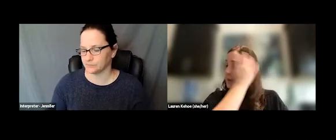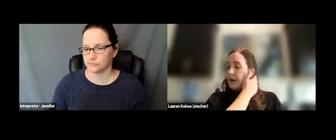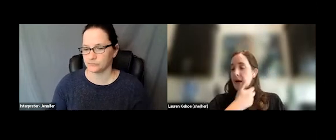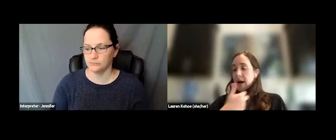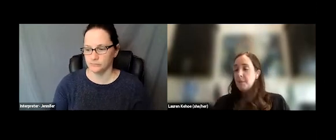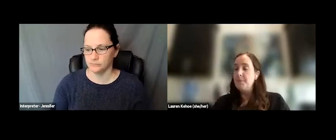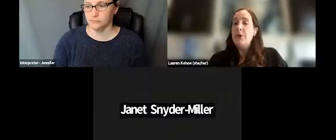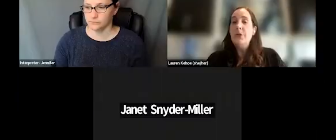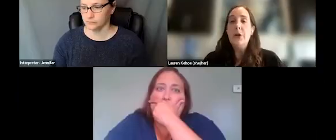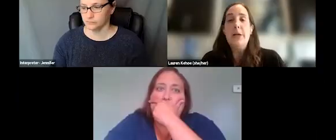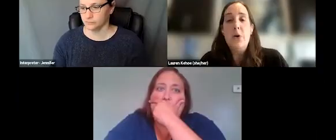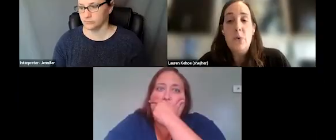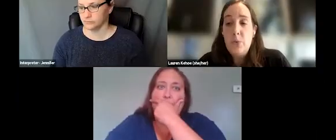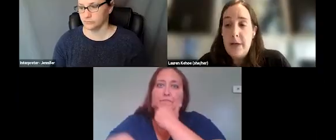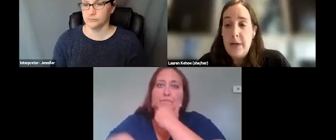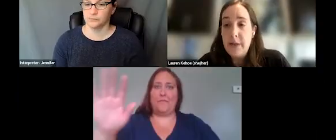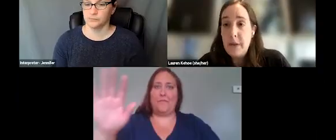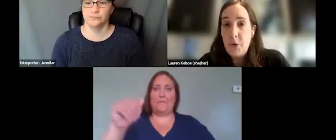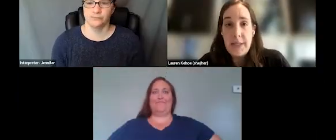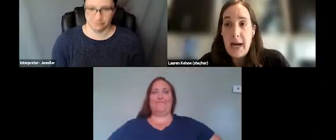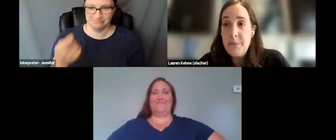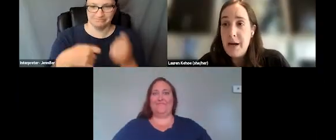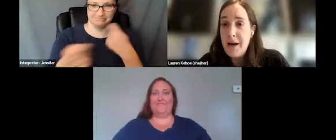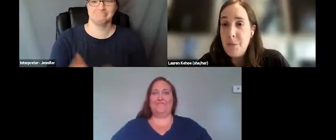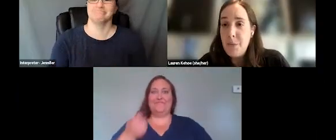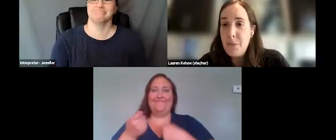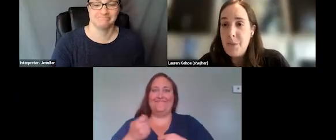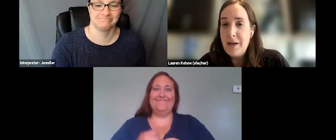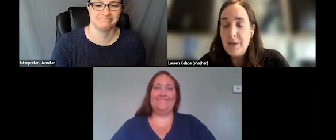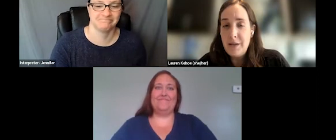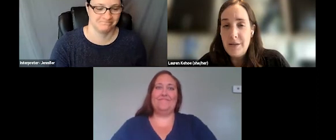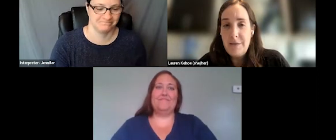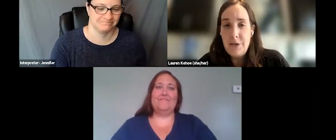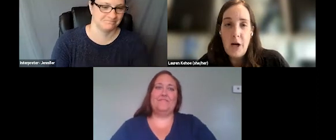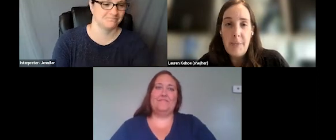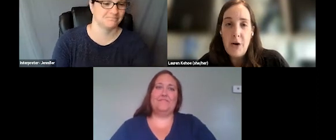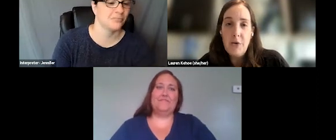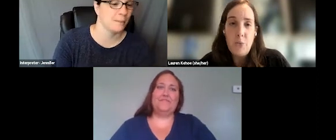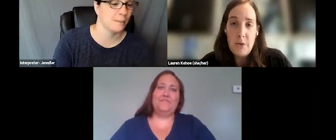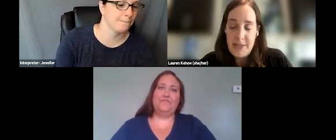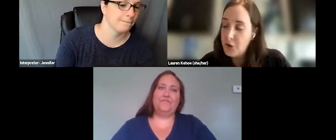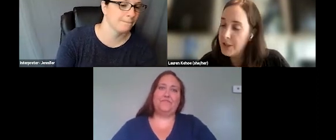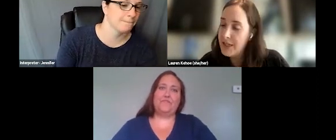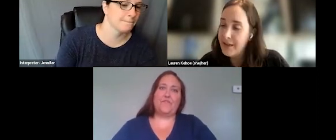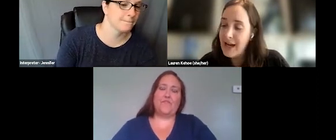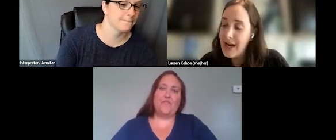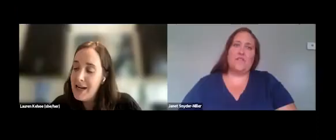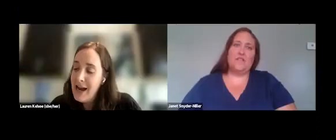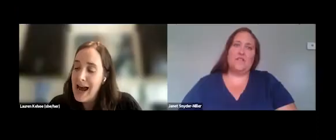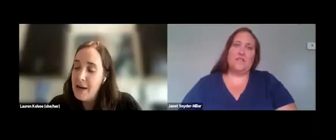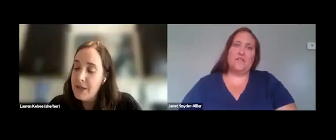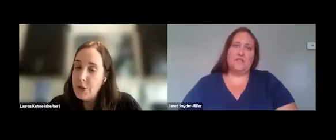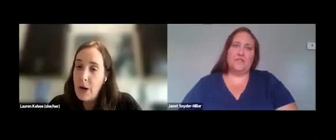Okay. I know we have a little bit more time to talk about what was actually done in the